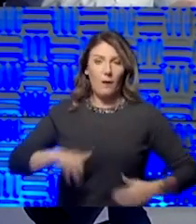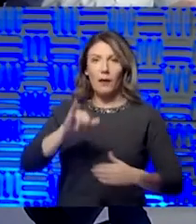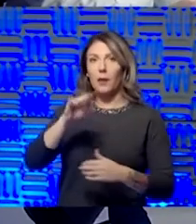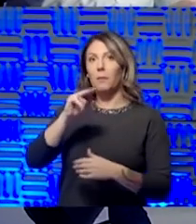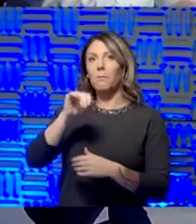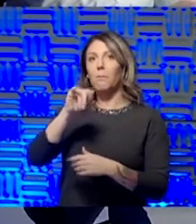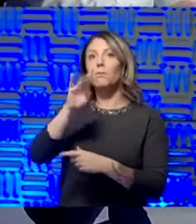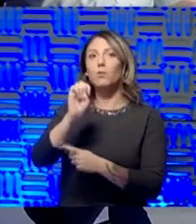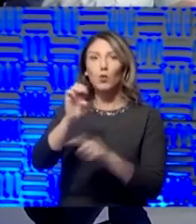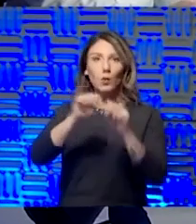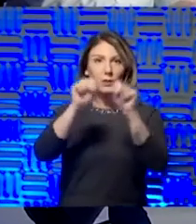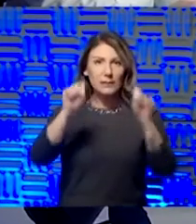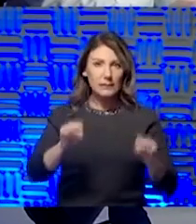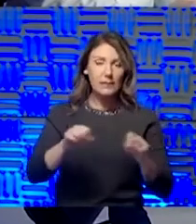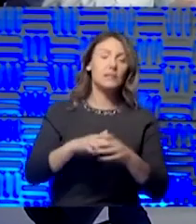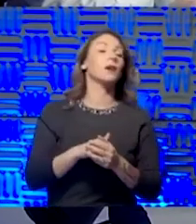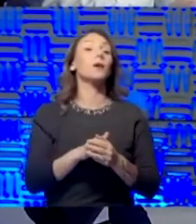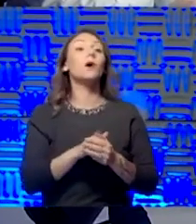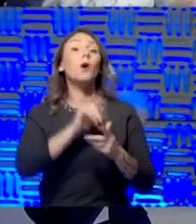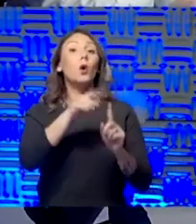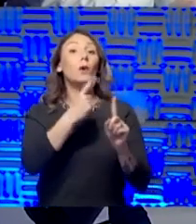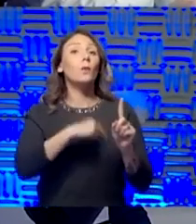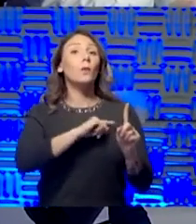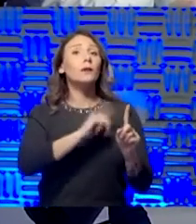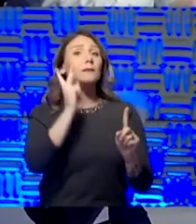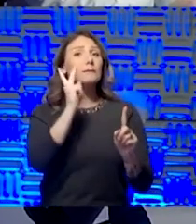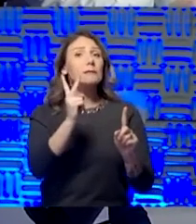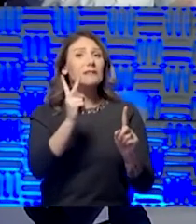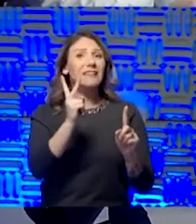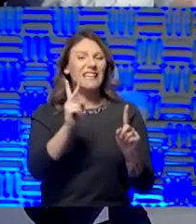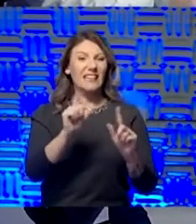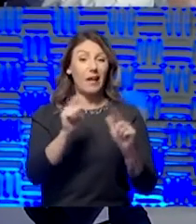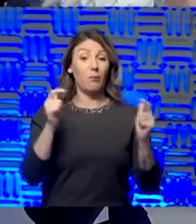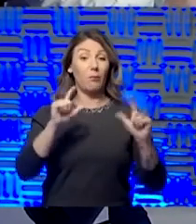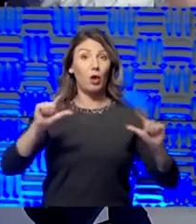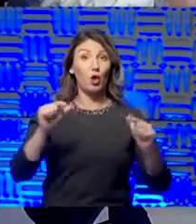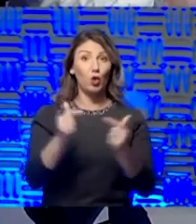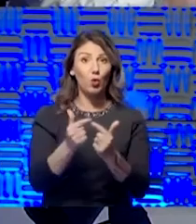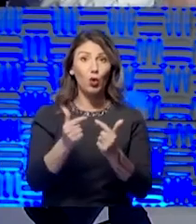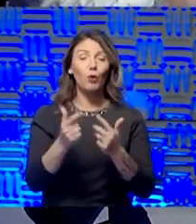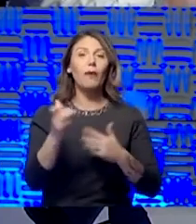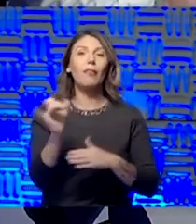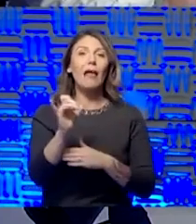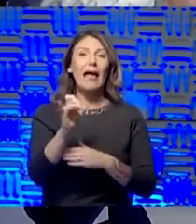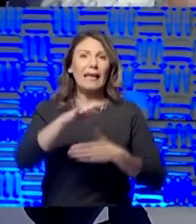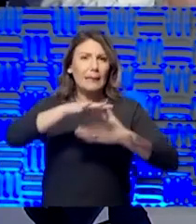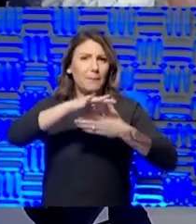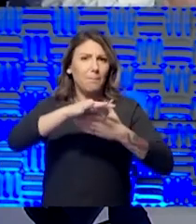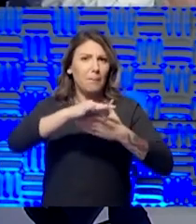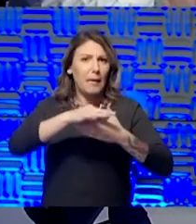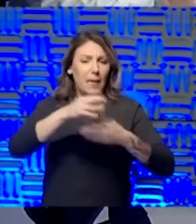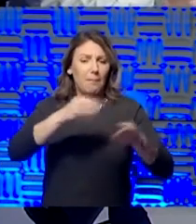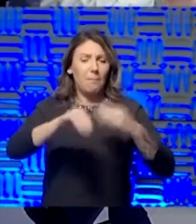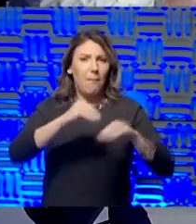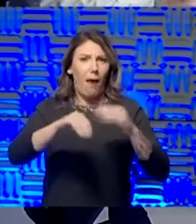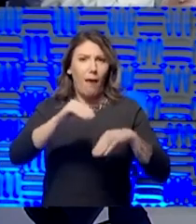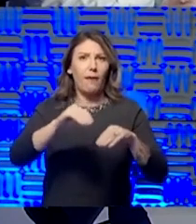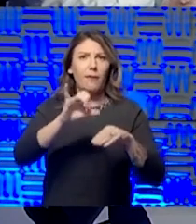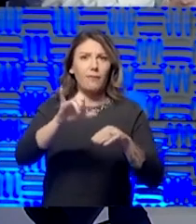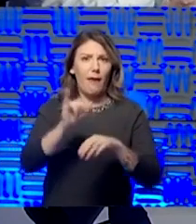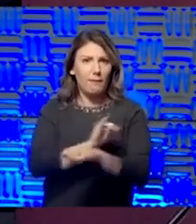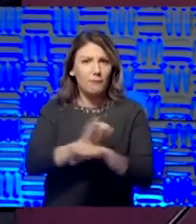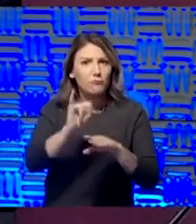see it when it comes out in bigger groups, like the meatpacking industry. Yeah. I know